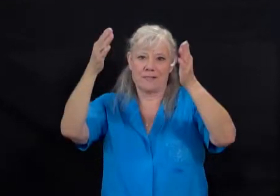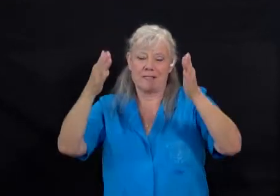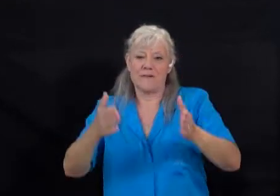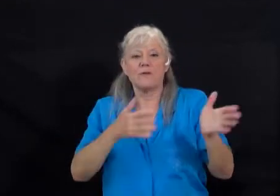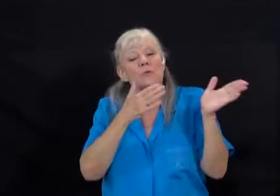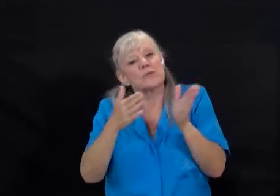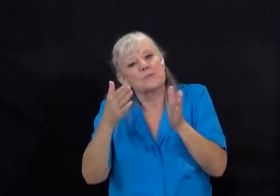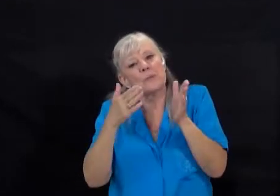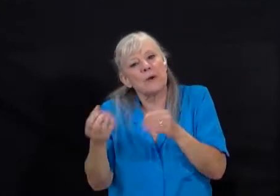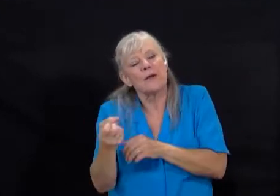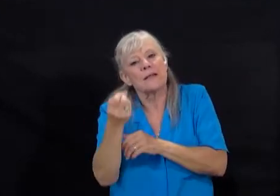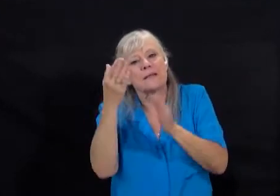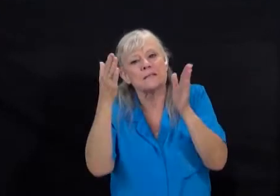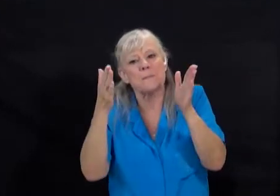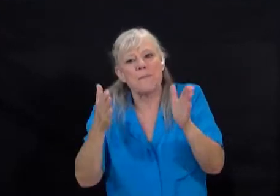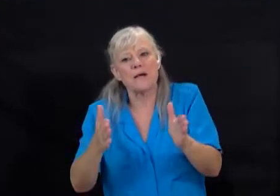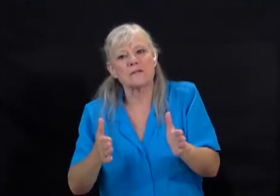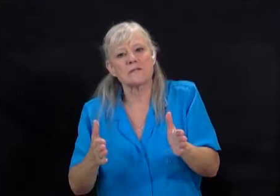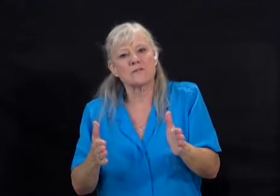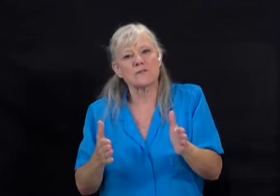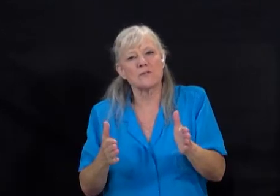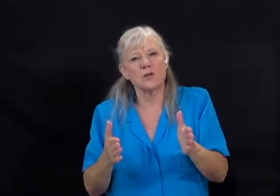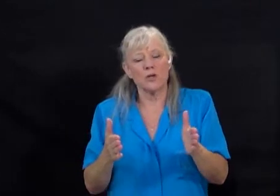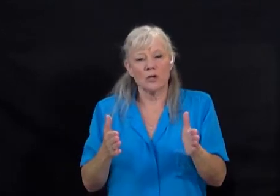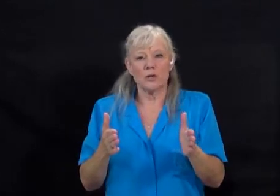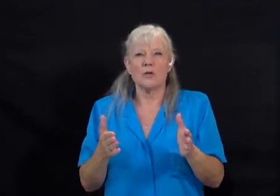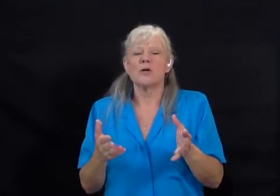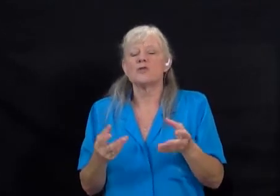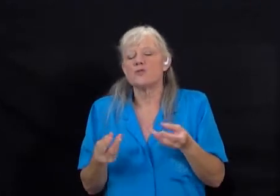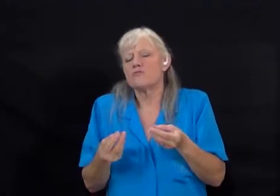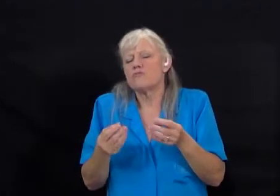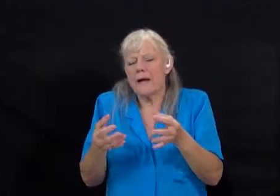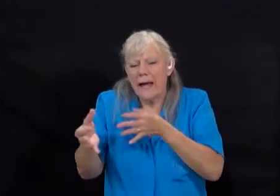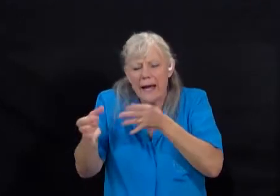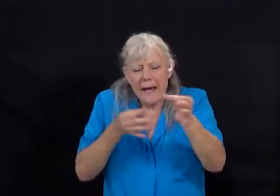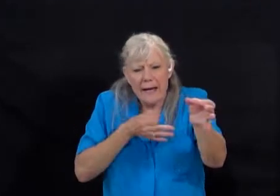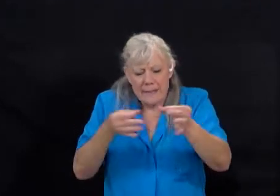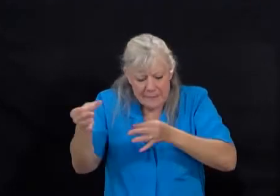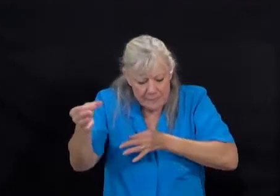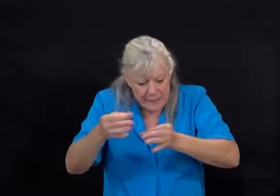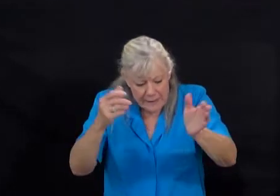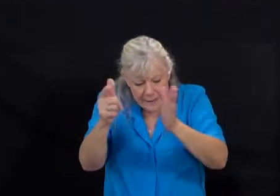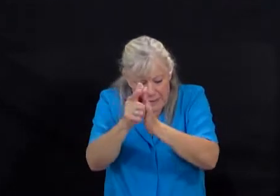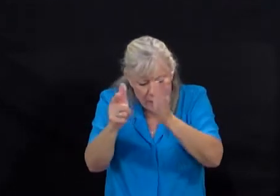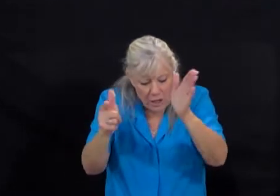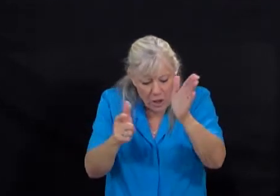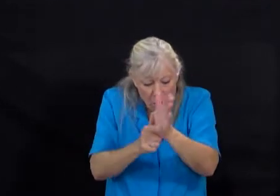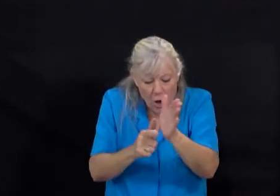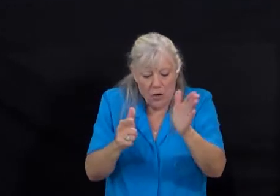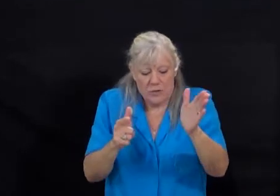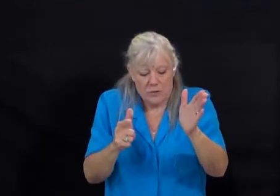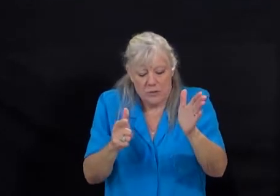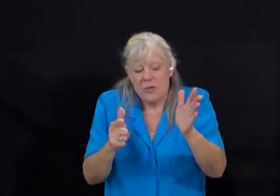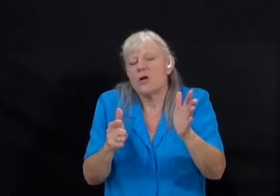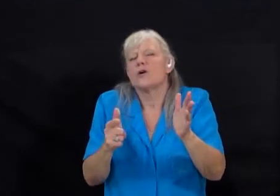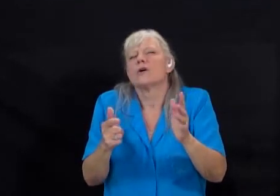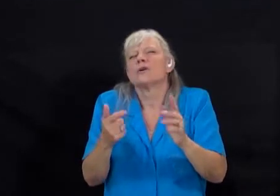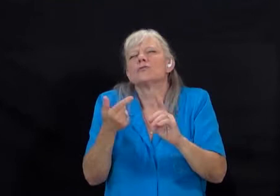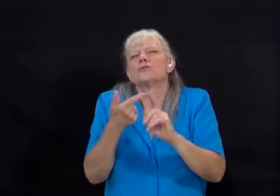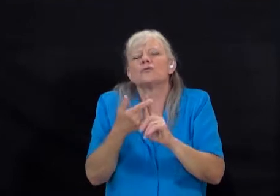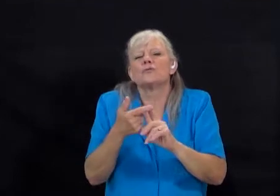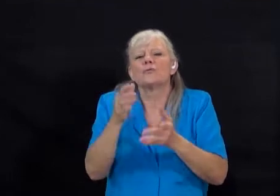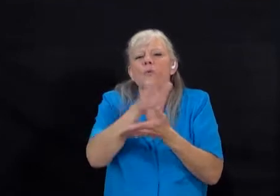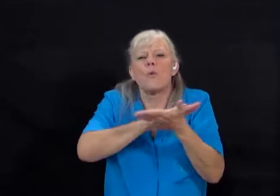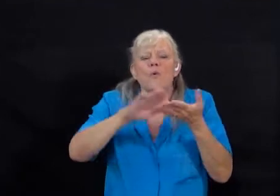apostles to bear the loss of his presence through the gain of the Comforter who was to come. It